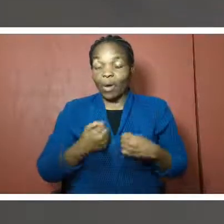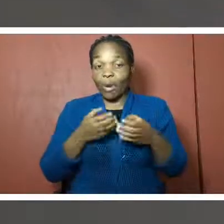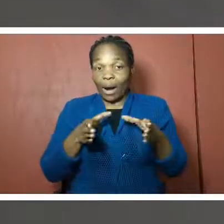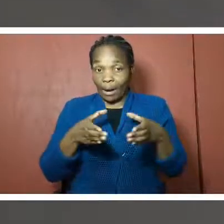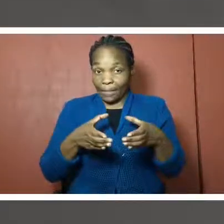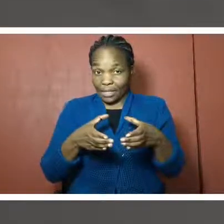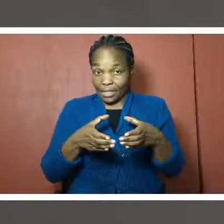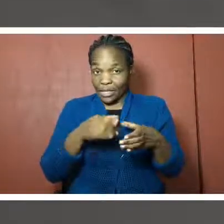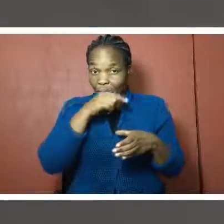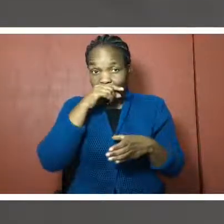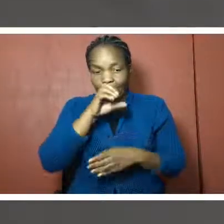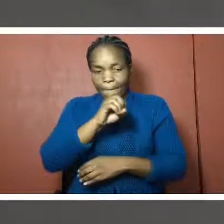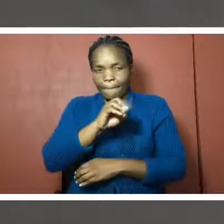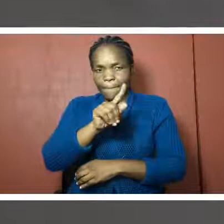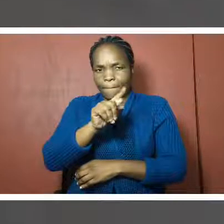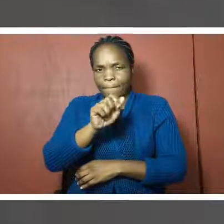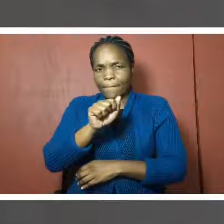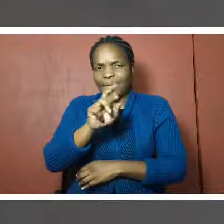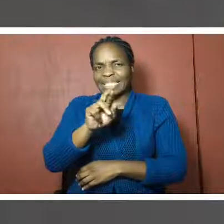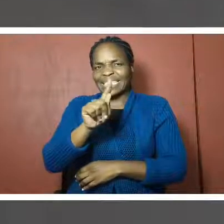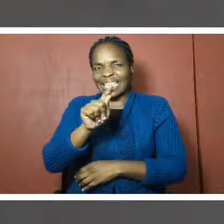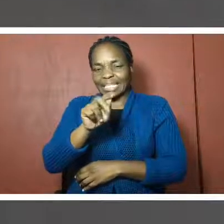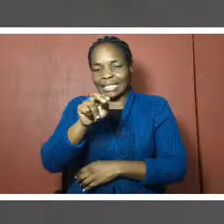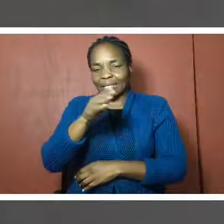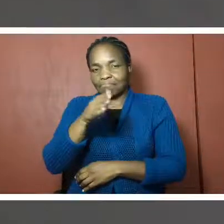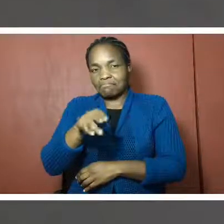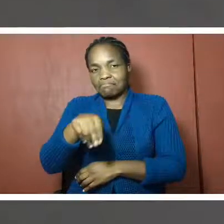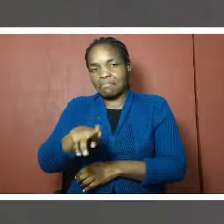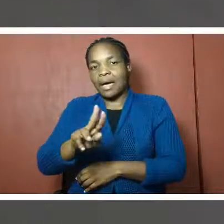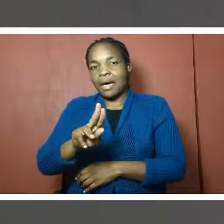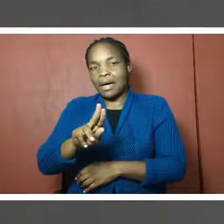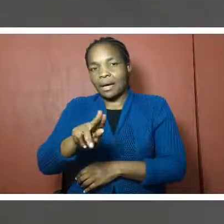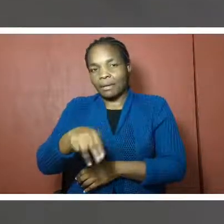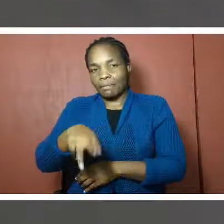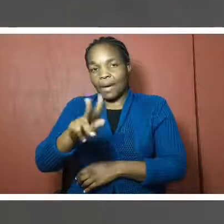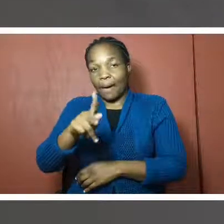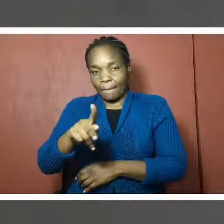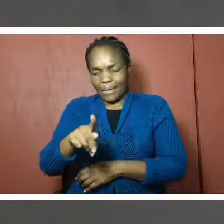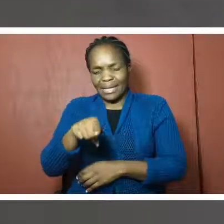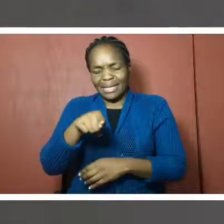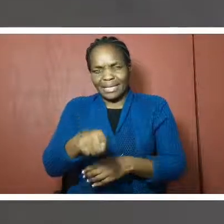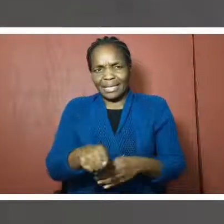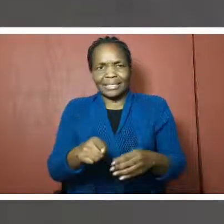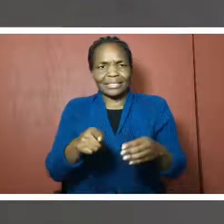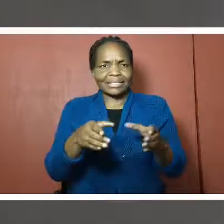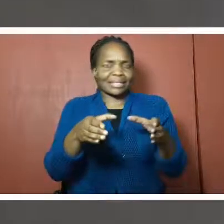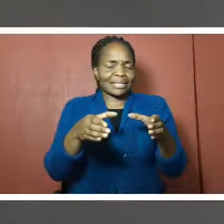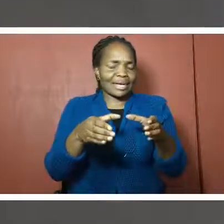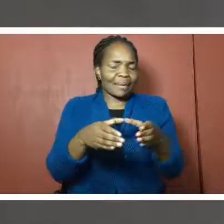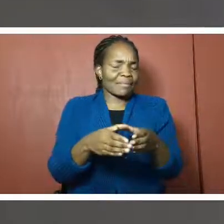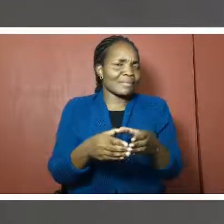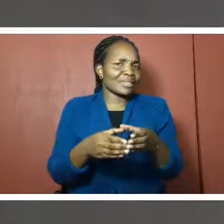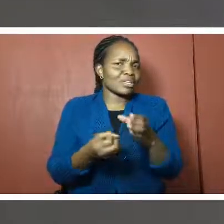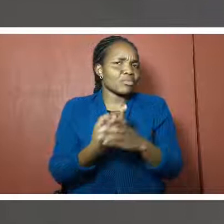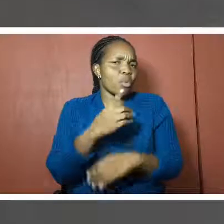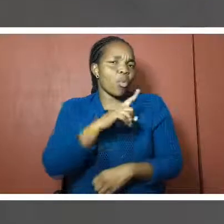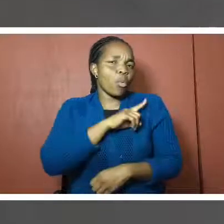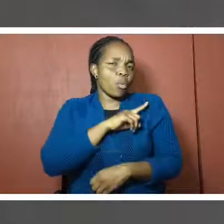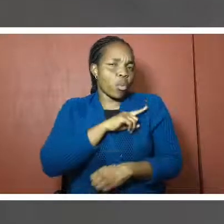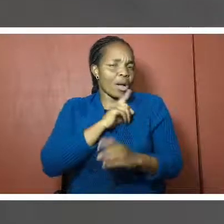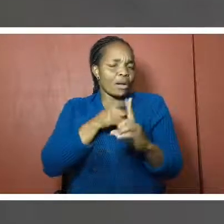Namibia. Startup Namibia is here to improve the conditions and